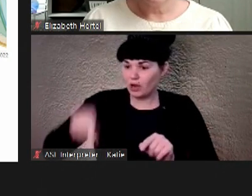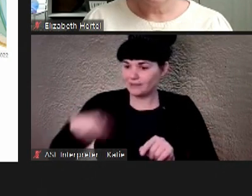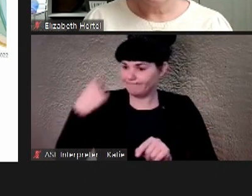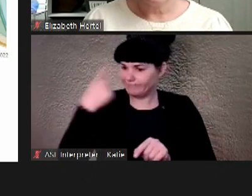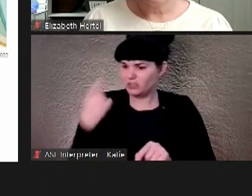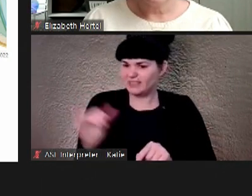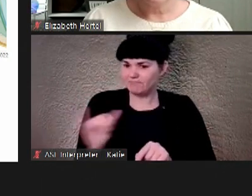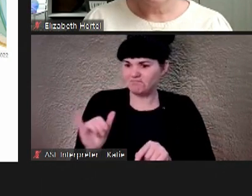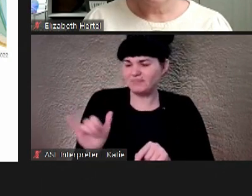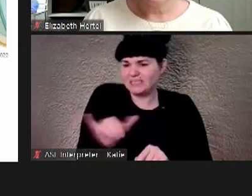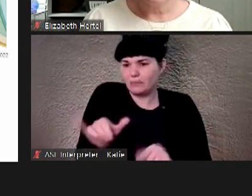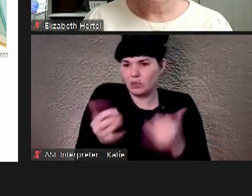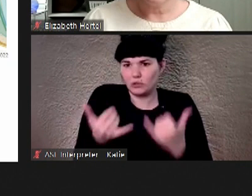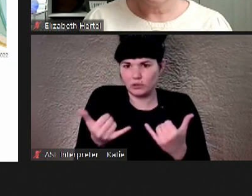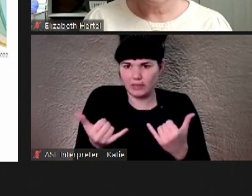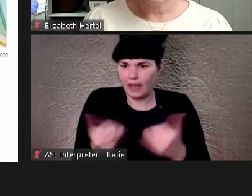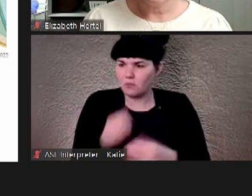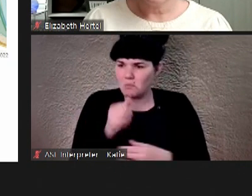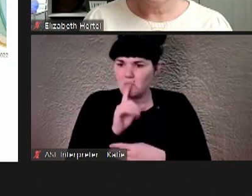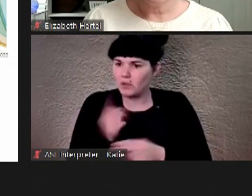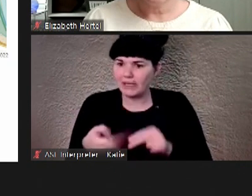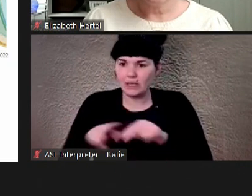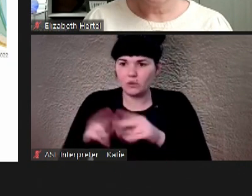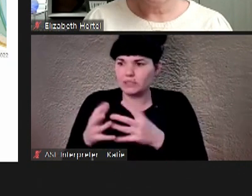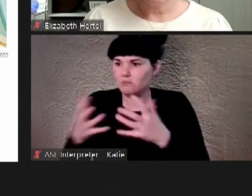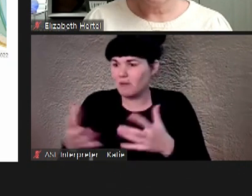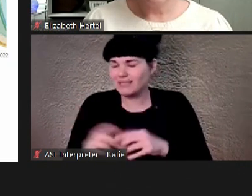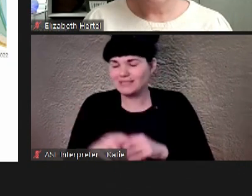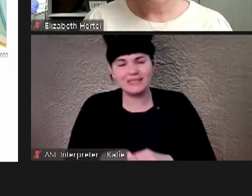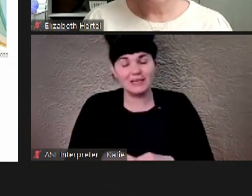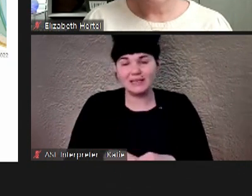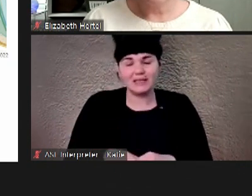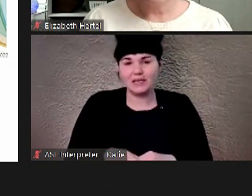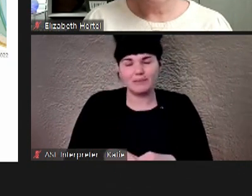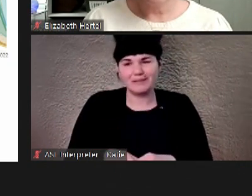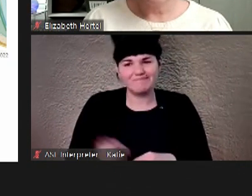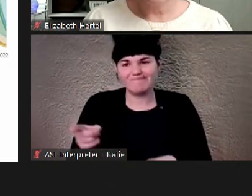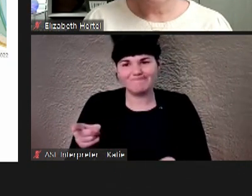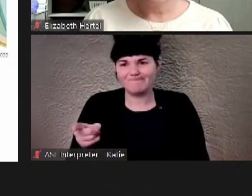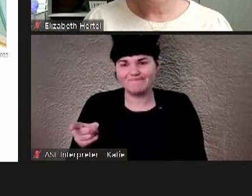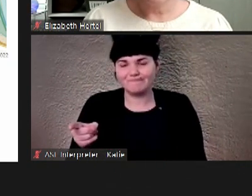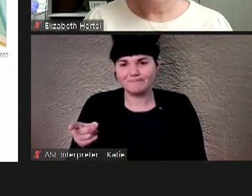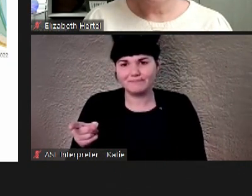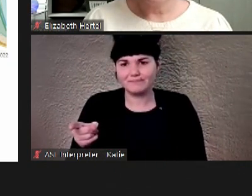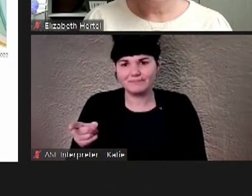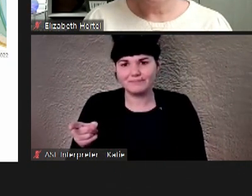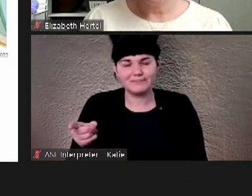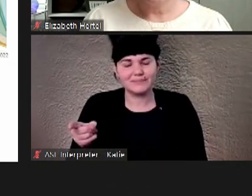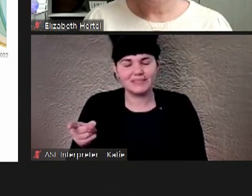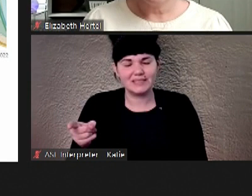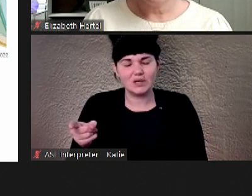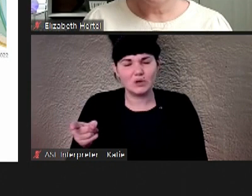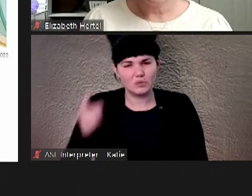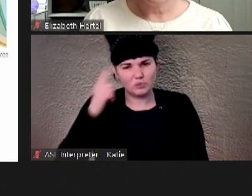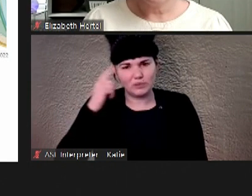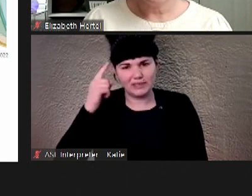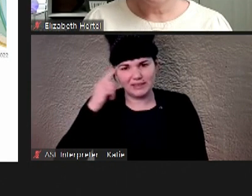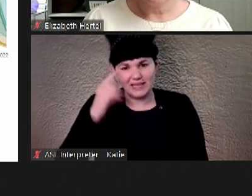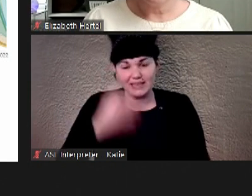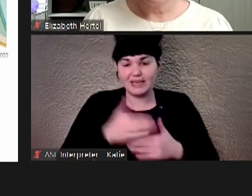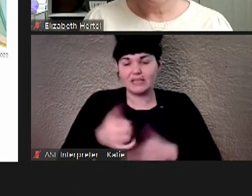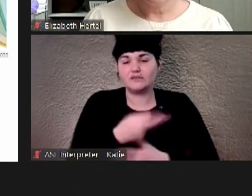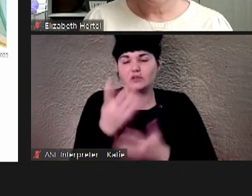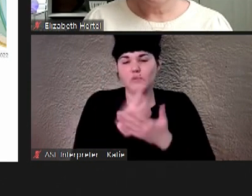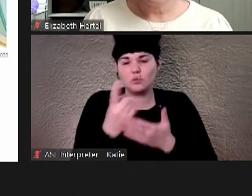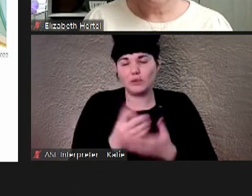too much of an increase in hospitalizations. Again, we don't think that that is likely to be reflective of our next few weeks here in Michigan. And